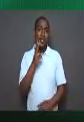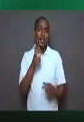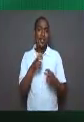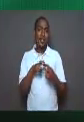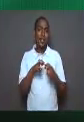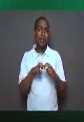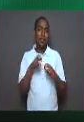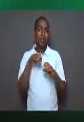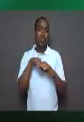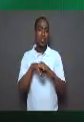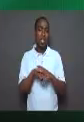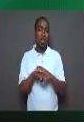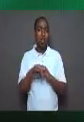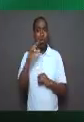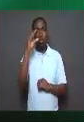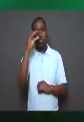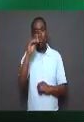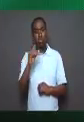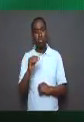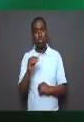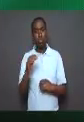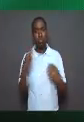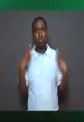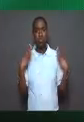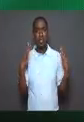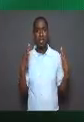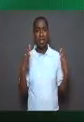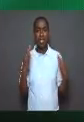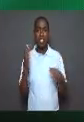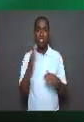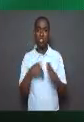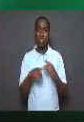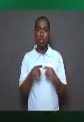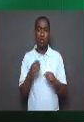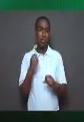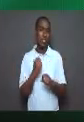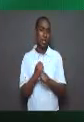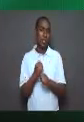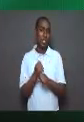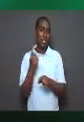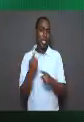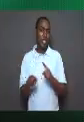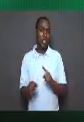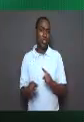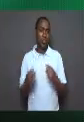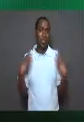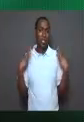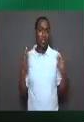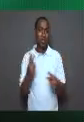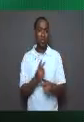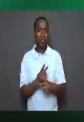smoking-related health concerns may not be able to work and may need health